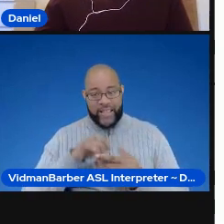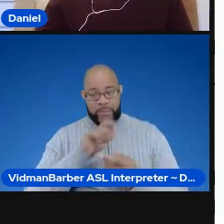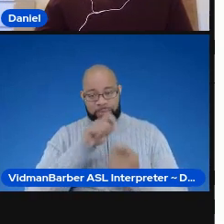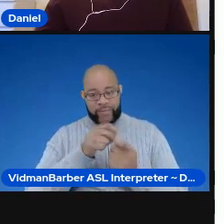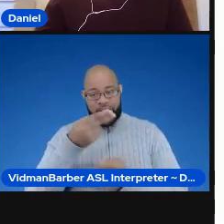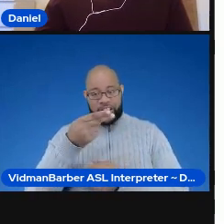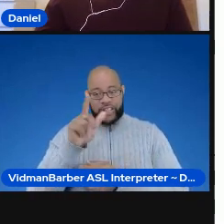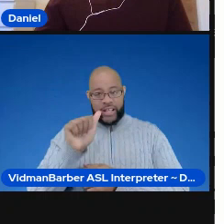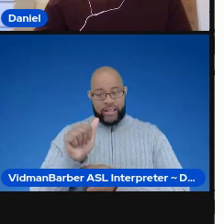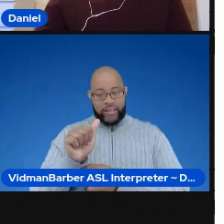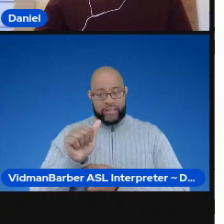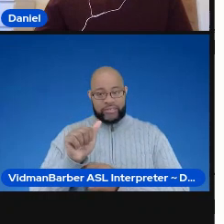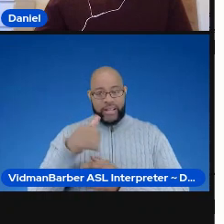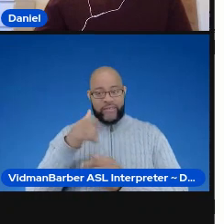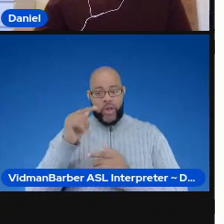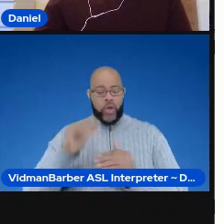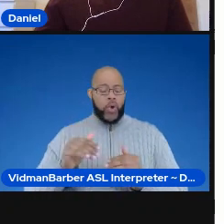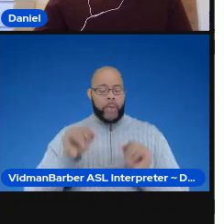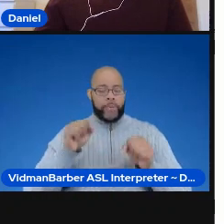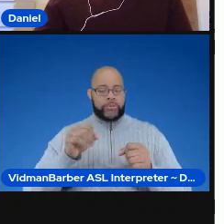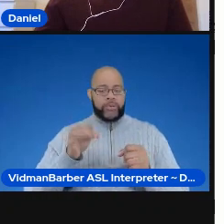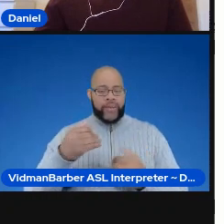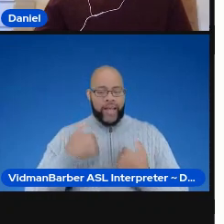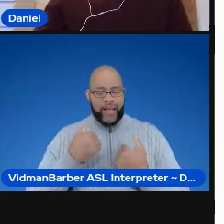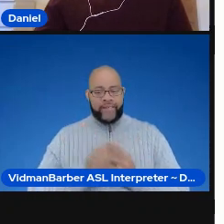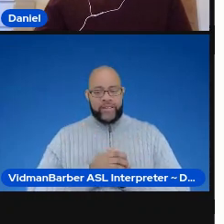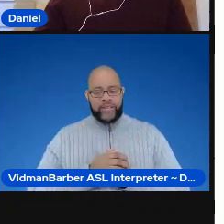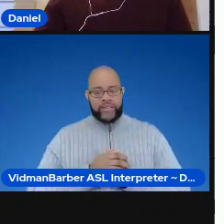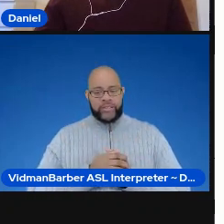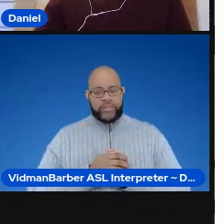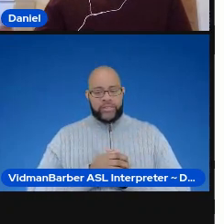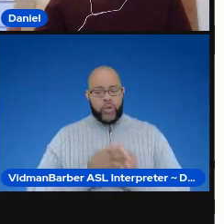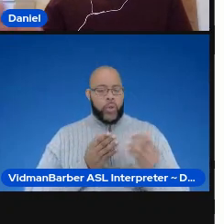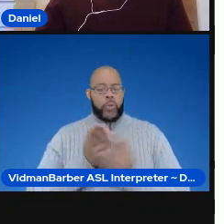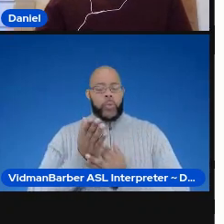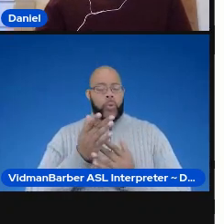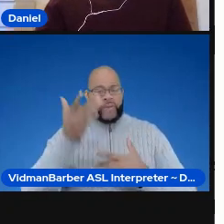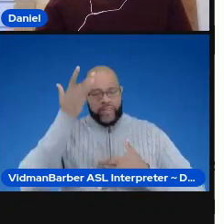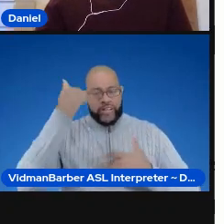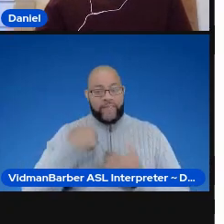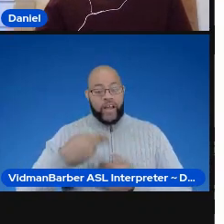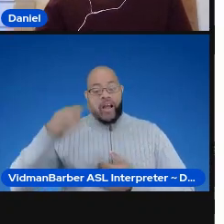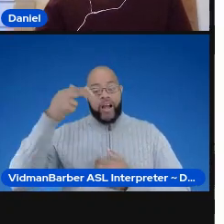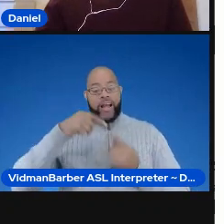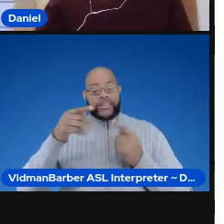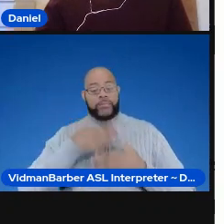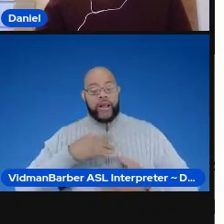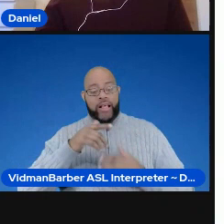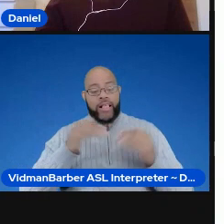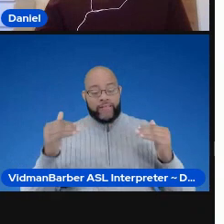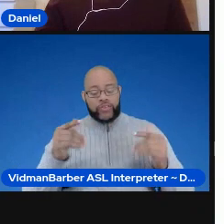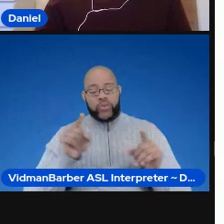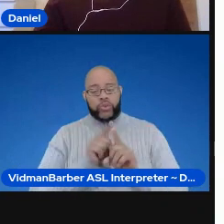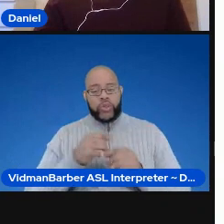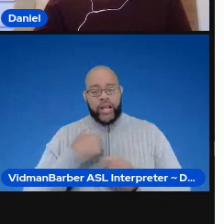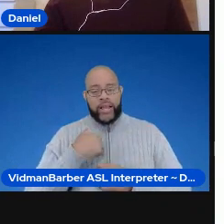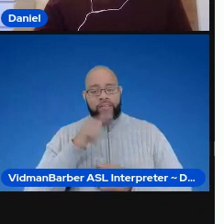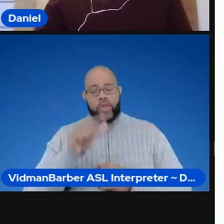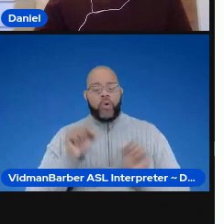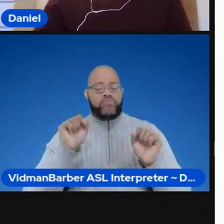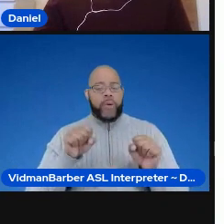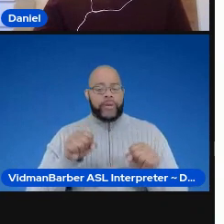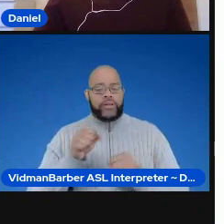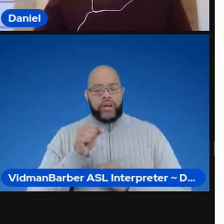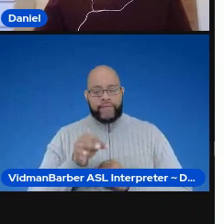HLA allele, you have a lower probability of having a breakthrough infection. So you have higher antibody levels, and you also have a low probability